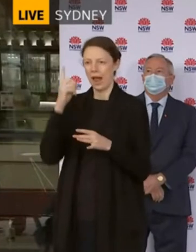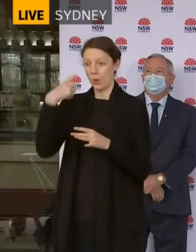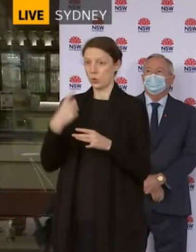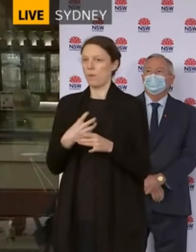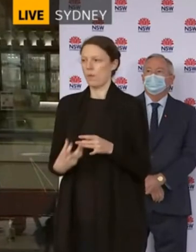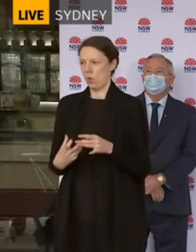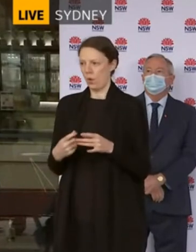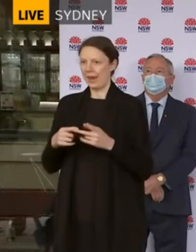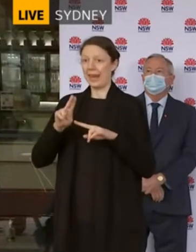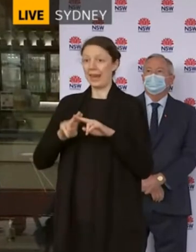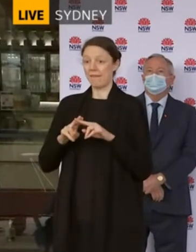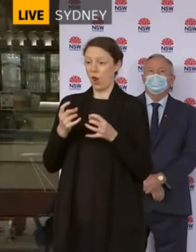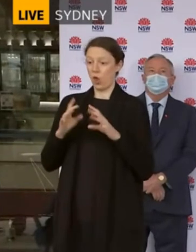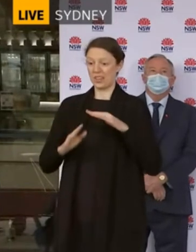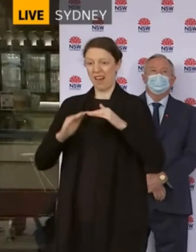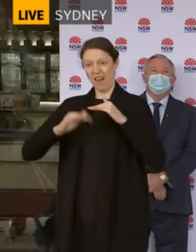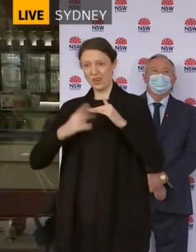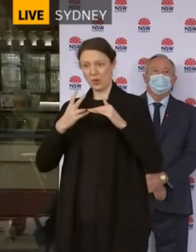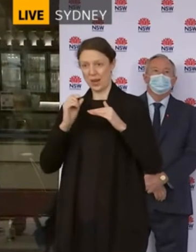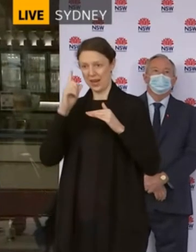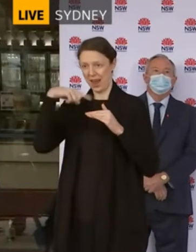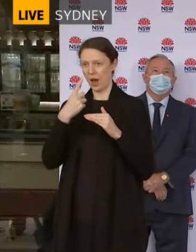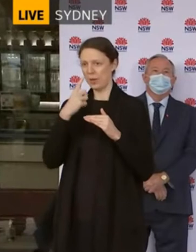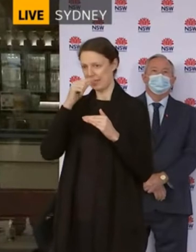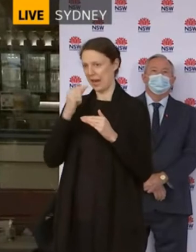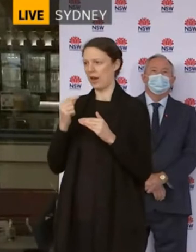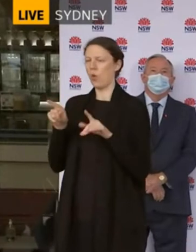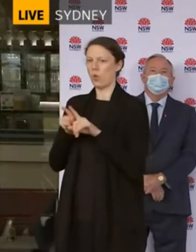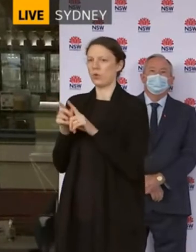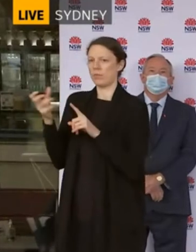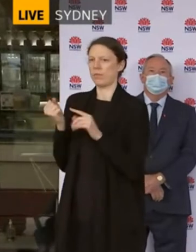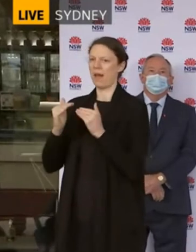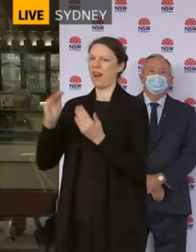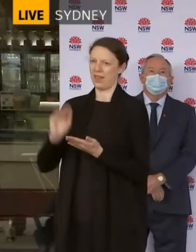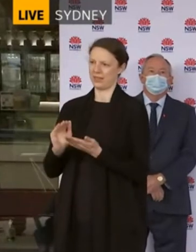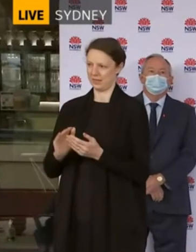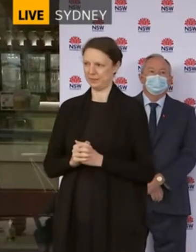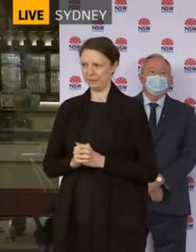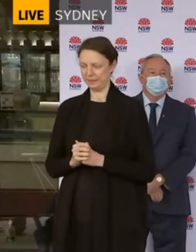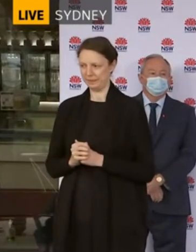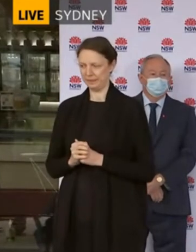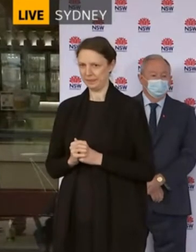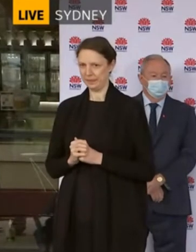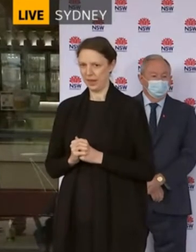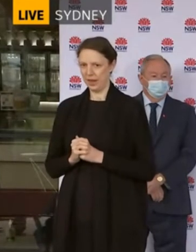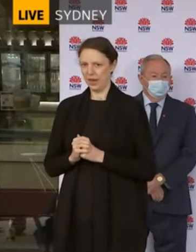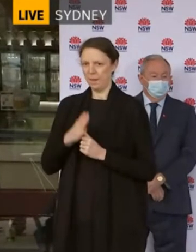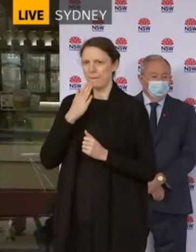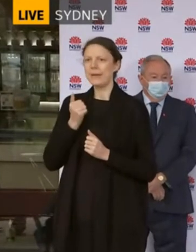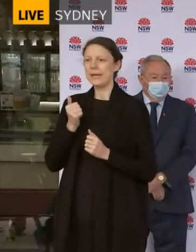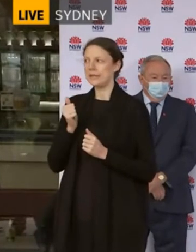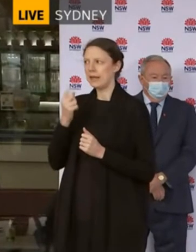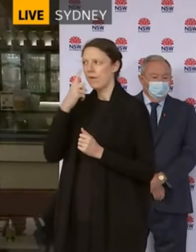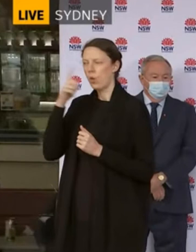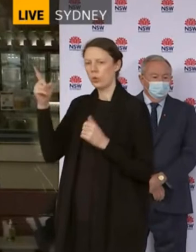per week. And I ask that those individuals go to Service Australia to get that information. And finally, as